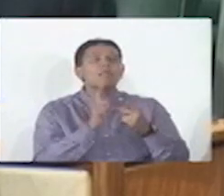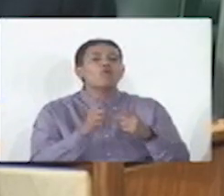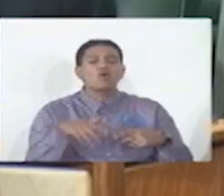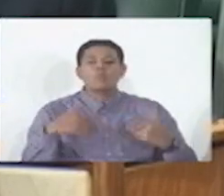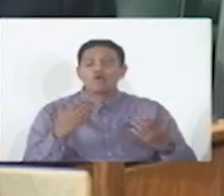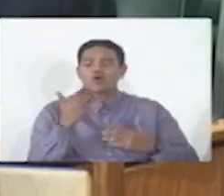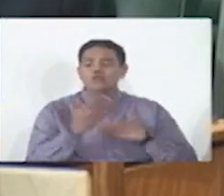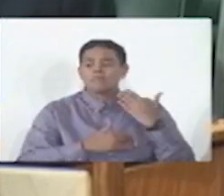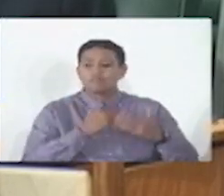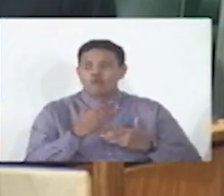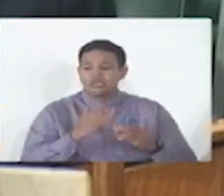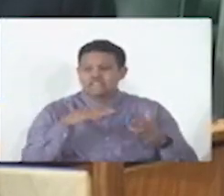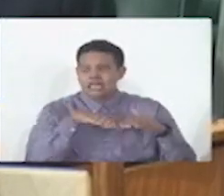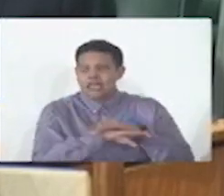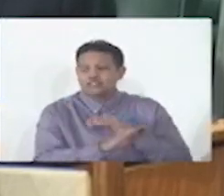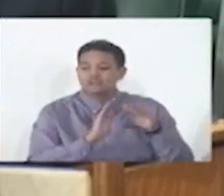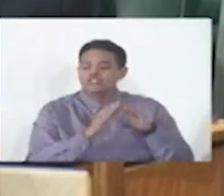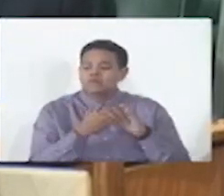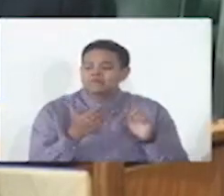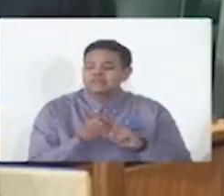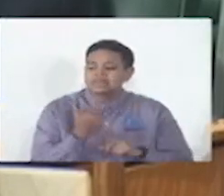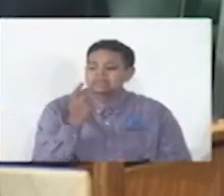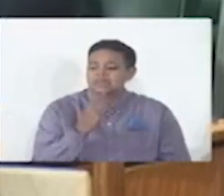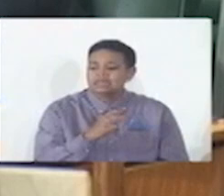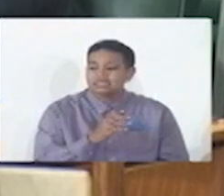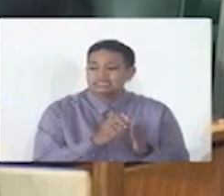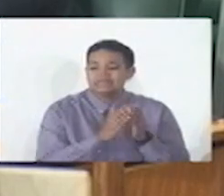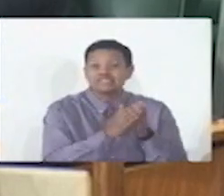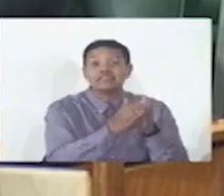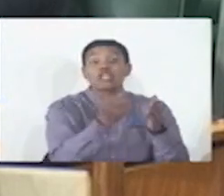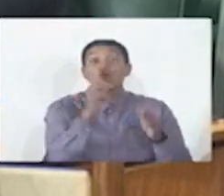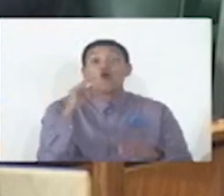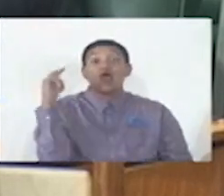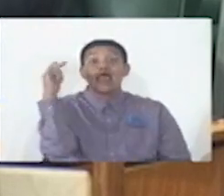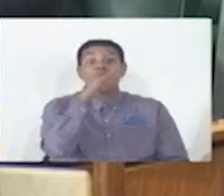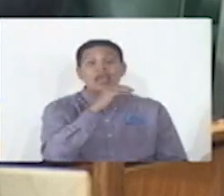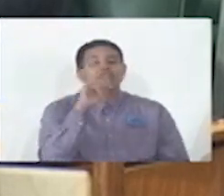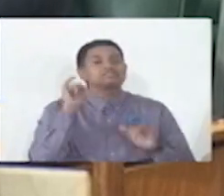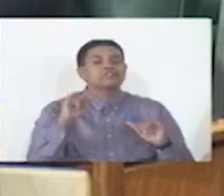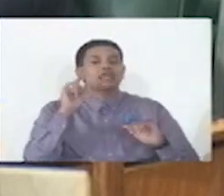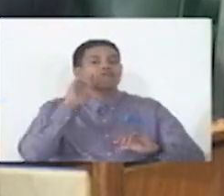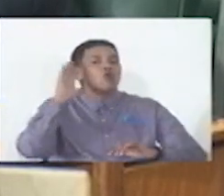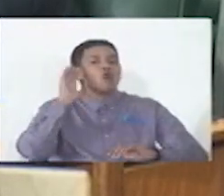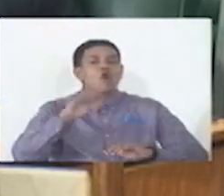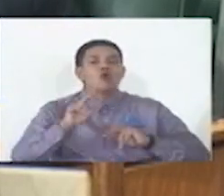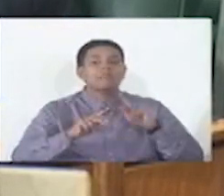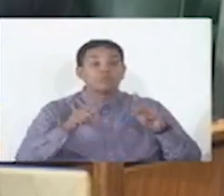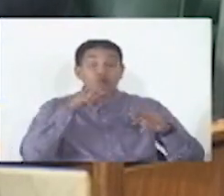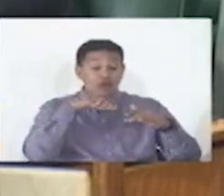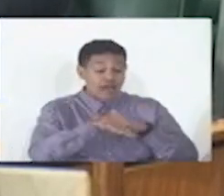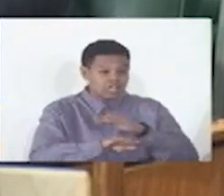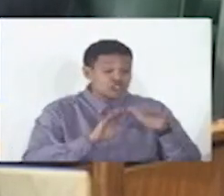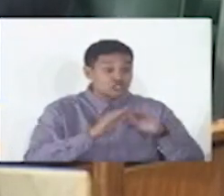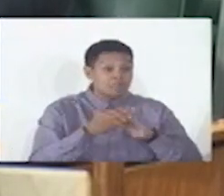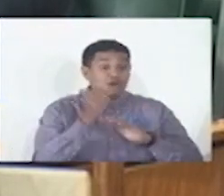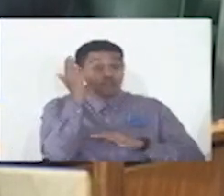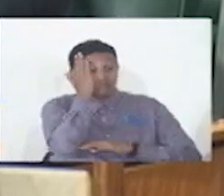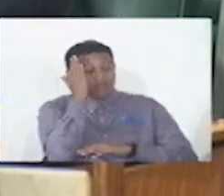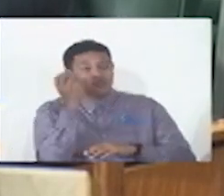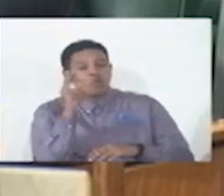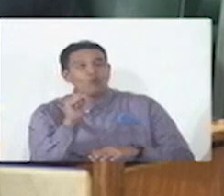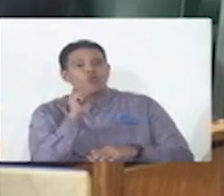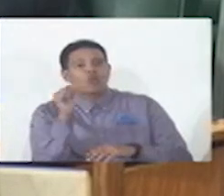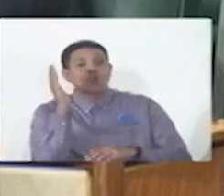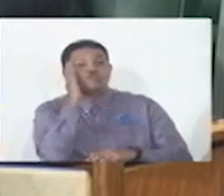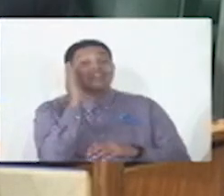The process at our ports of entry, sea or air, is the same for all persons entering Jamaica, resident or non-resident, except for persons